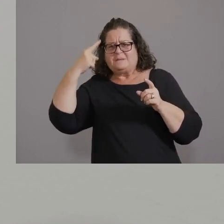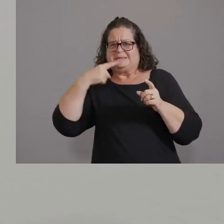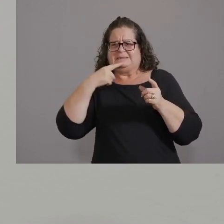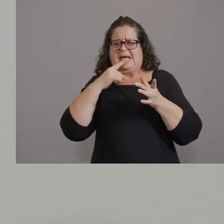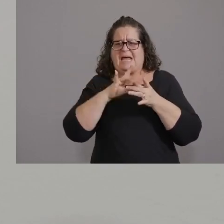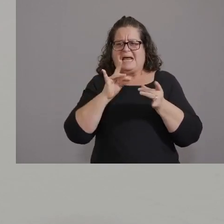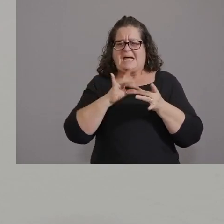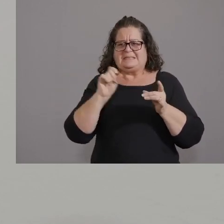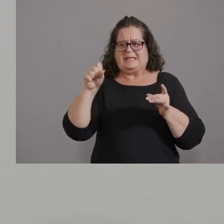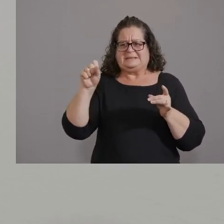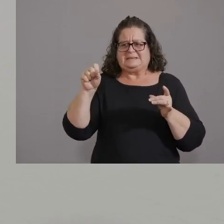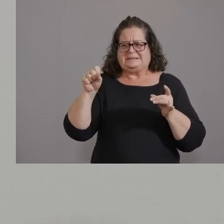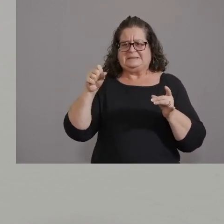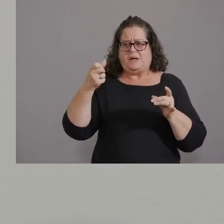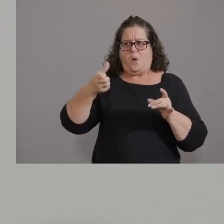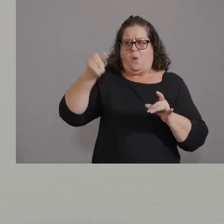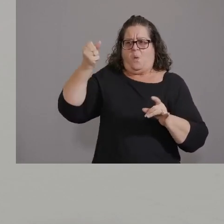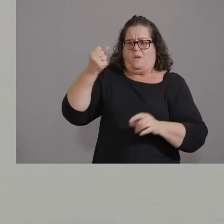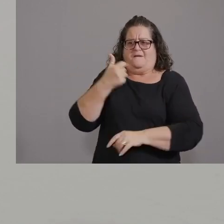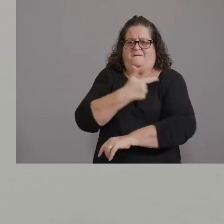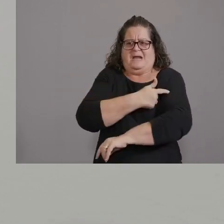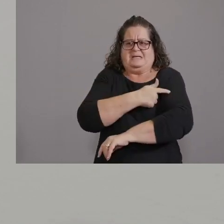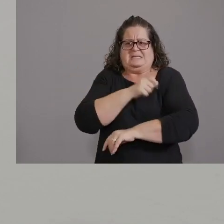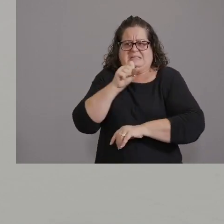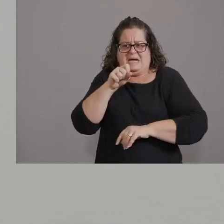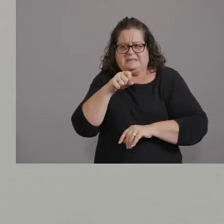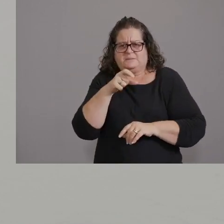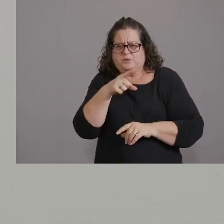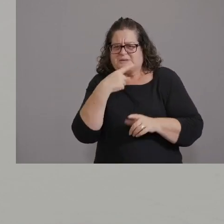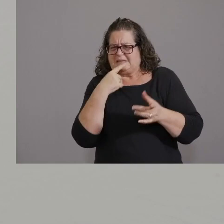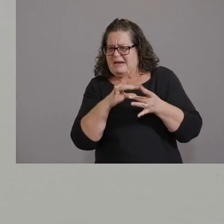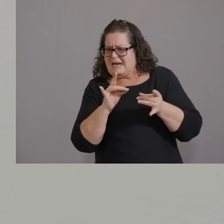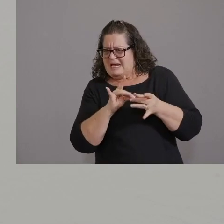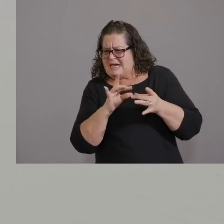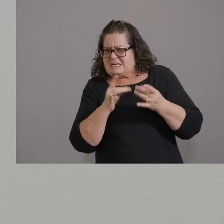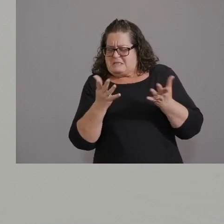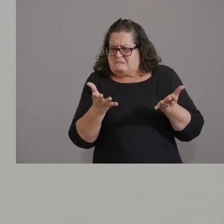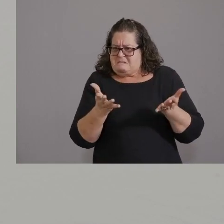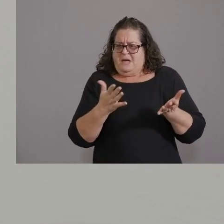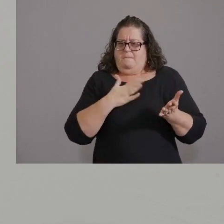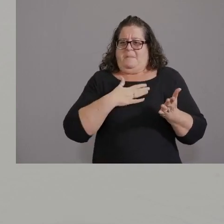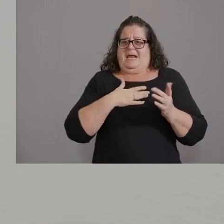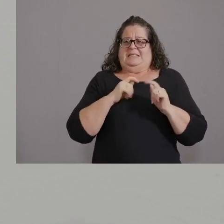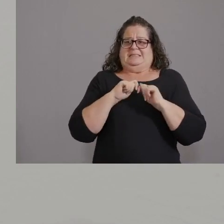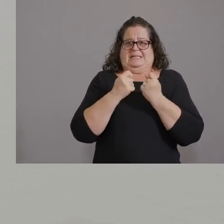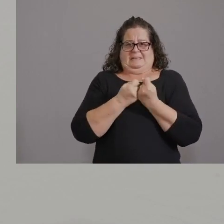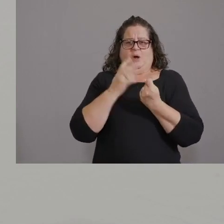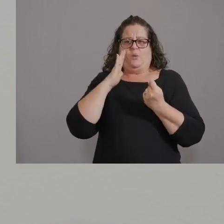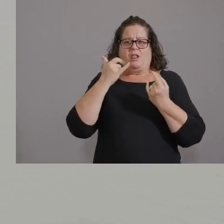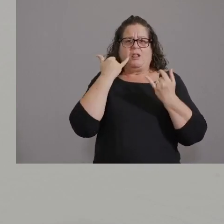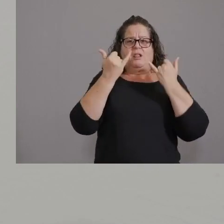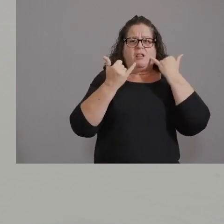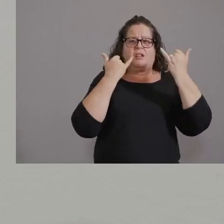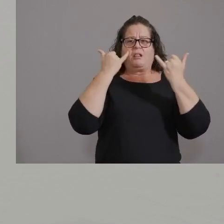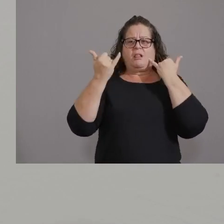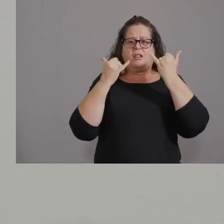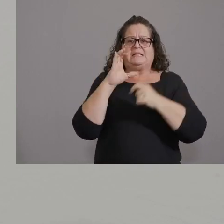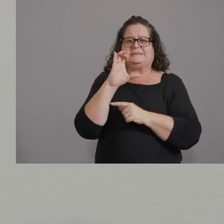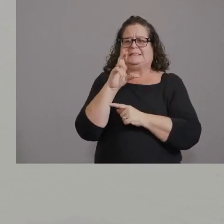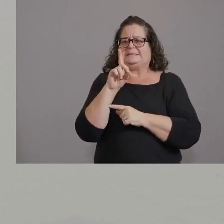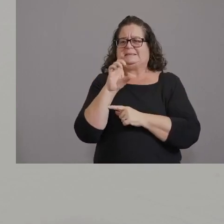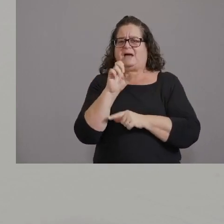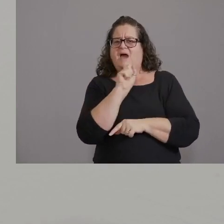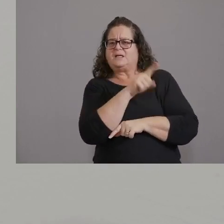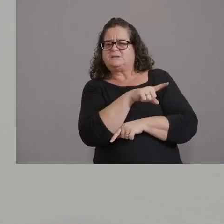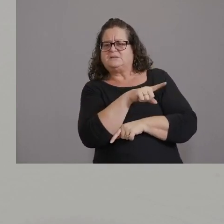talking about what they are getting notified of. My team is going to be on a call with CDC where I ask them to follow up to